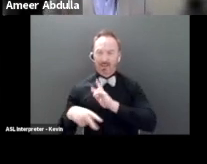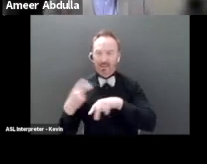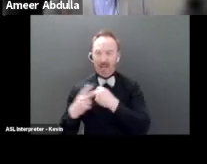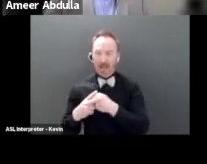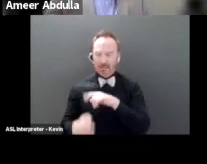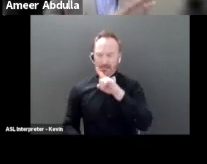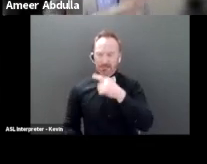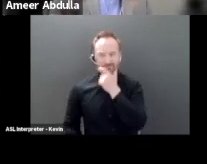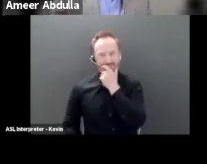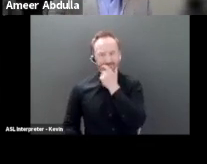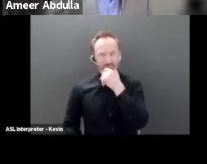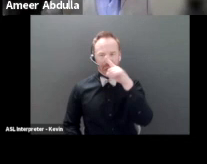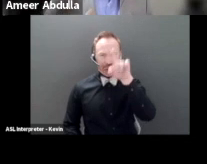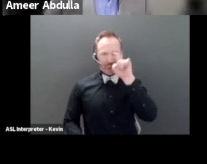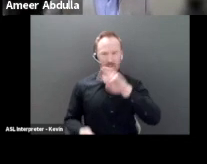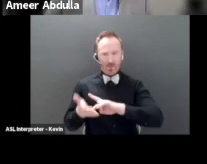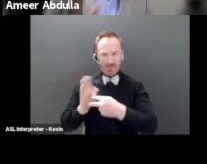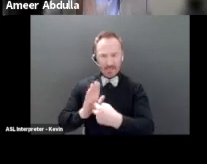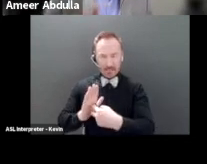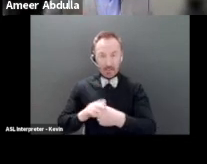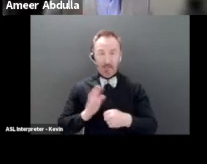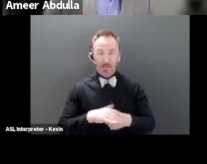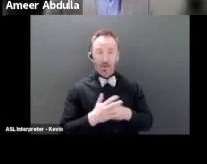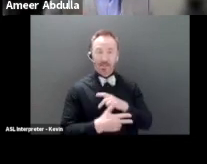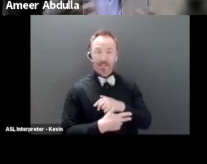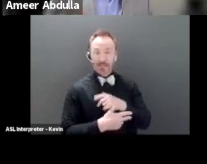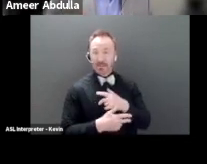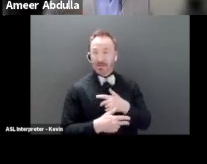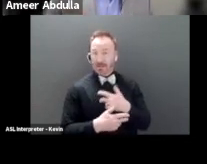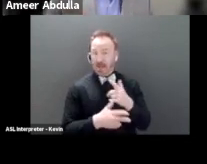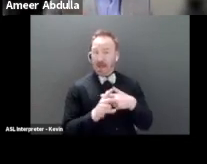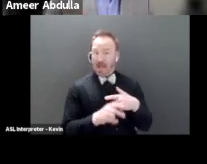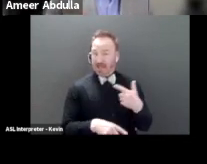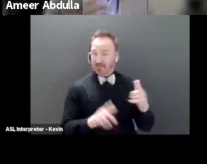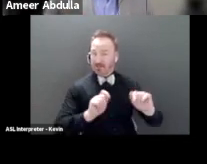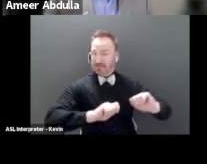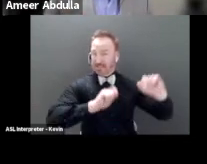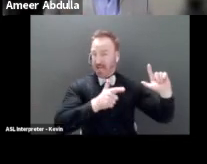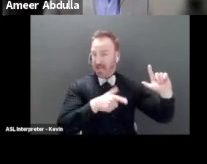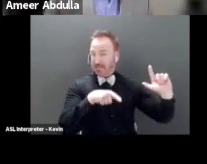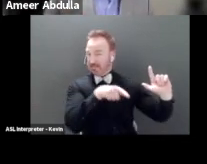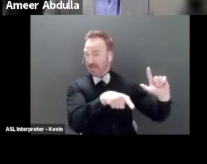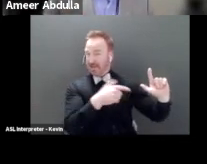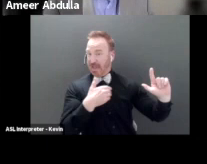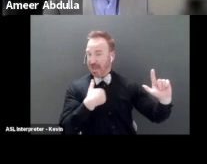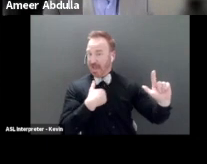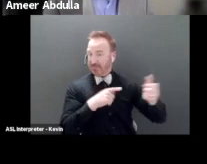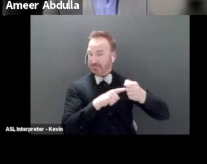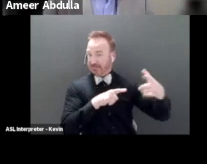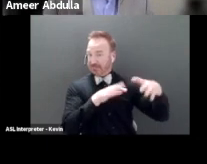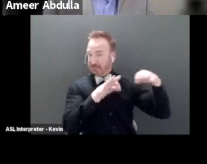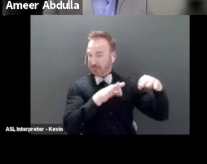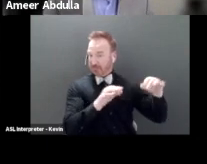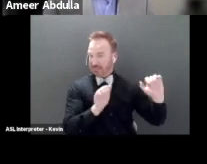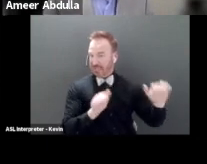me? And so I put them all on the screen, on the slide. I'll go through them and we can dive a bit deeper into them if we need to, but I